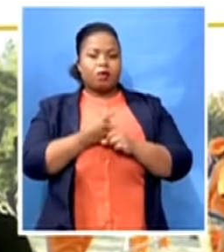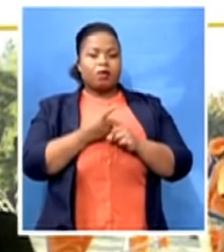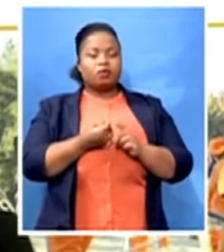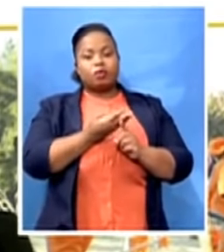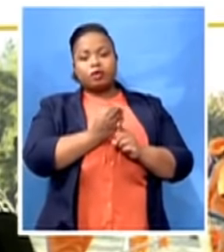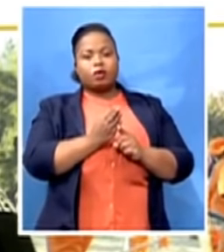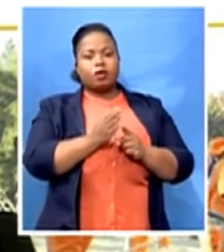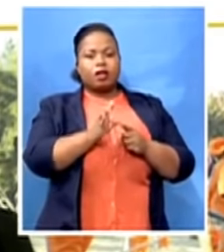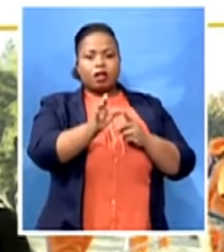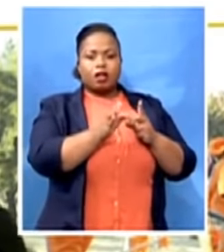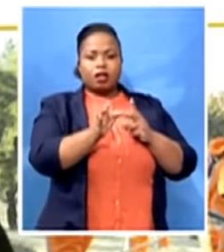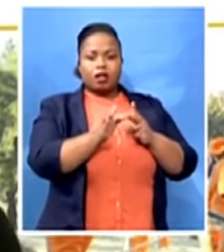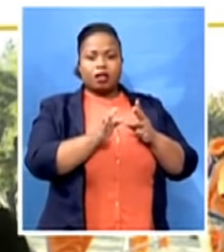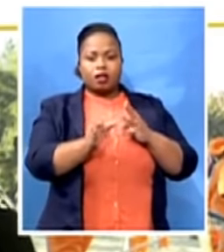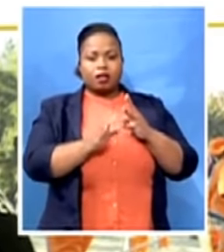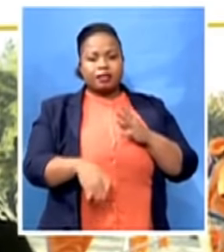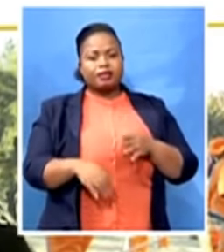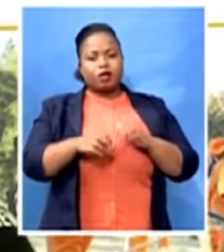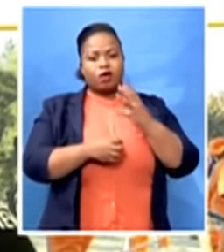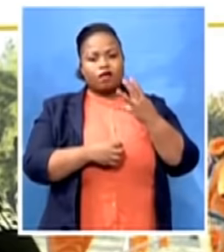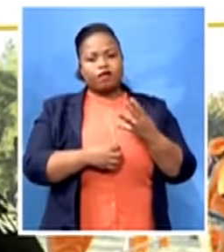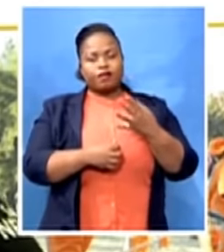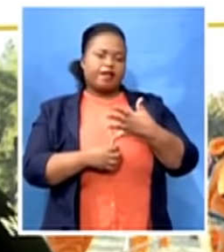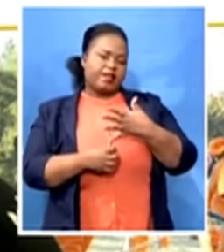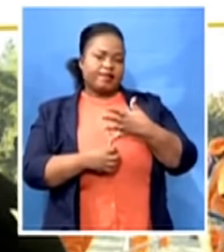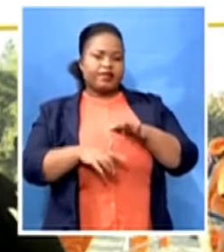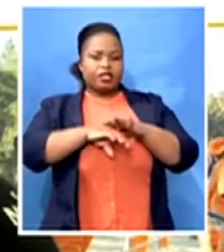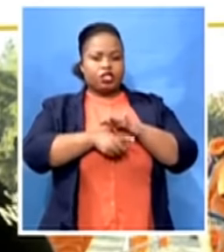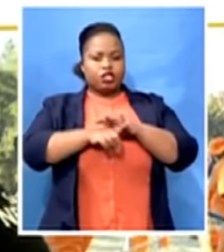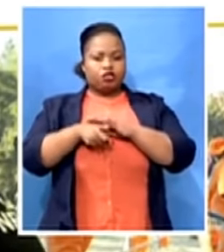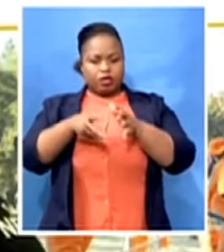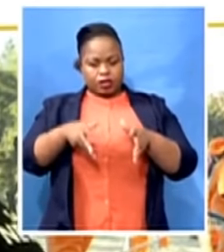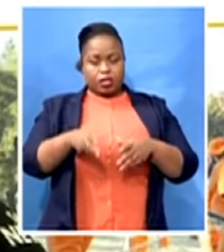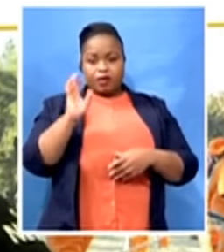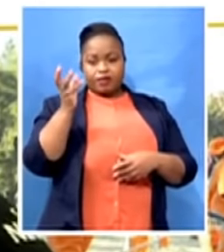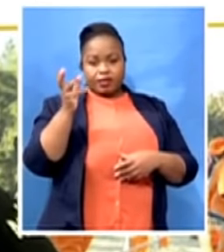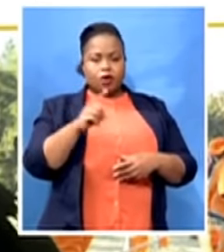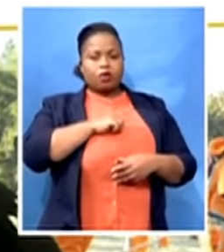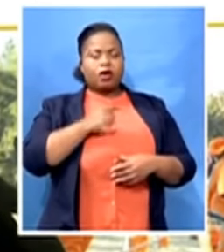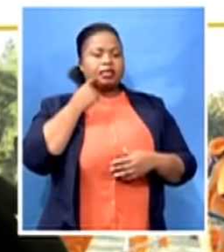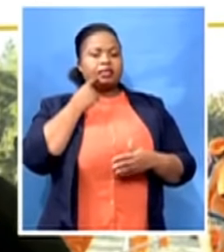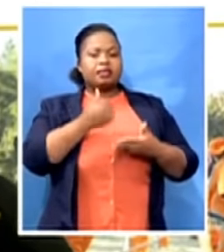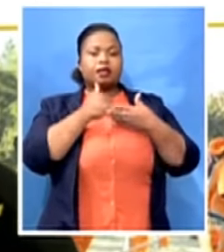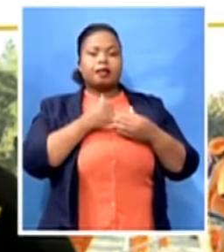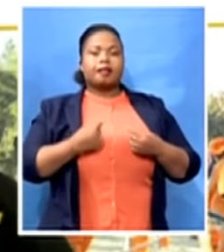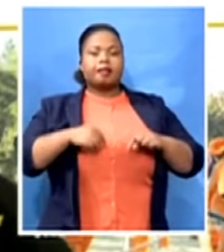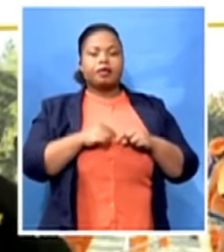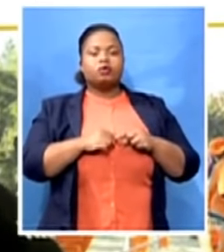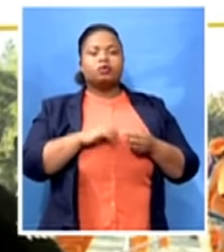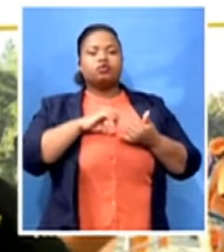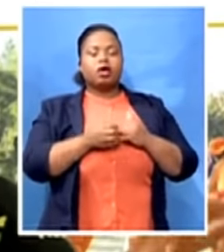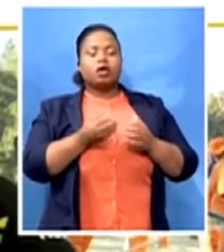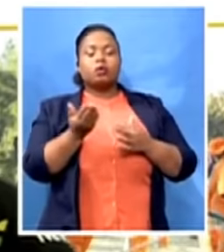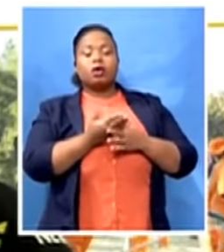our 5 districts of the Free State, so that they assist us in case management of all the people that would have tested